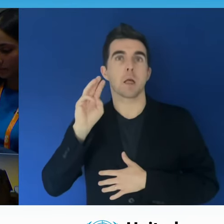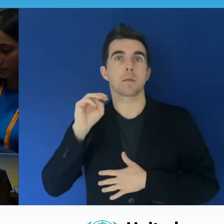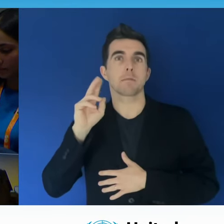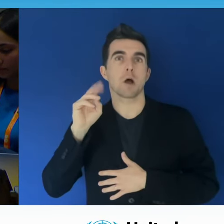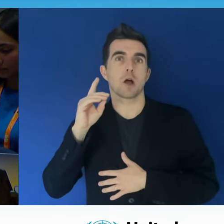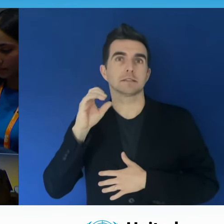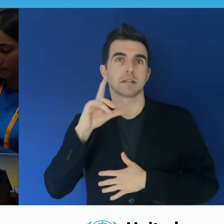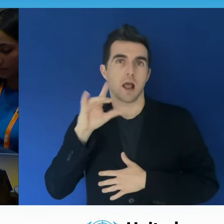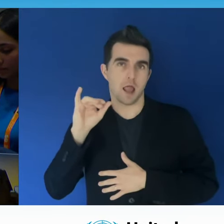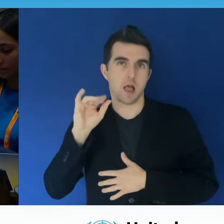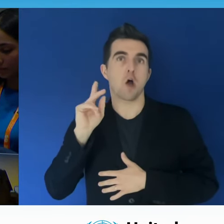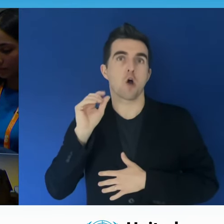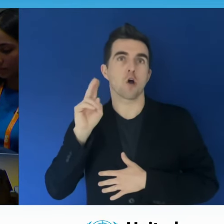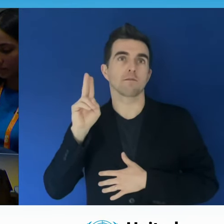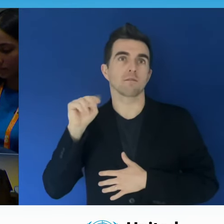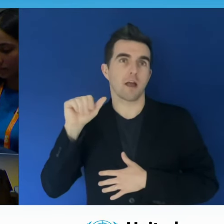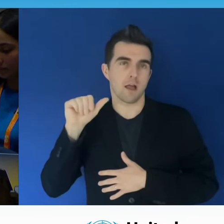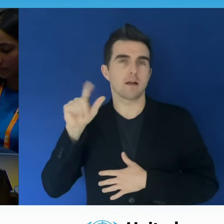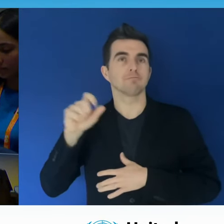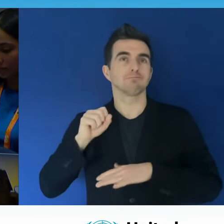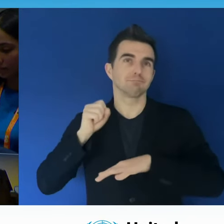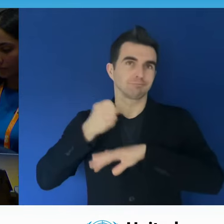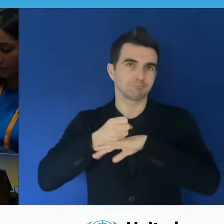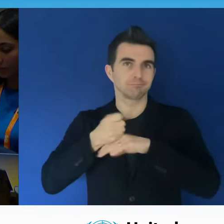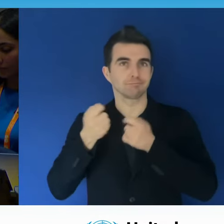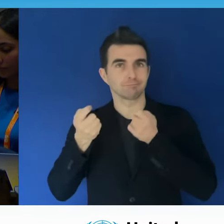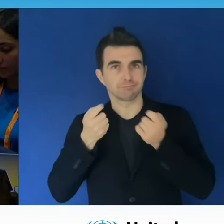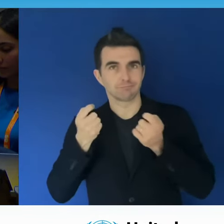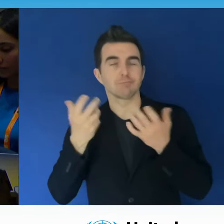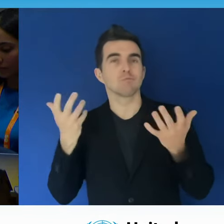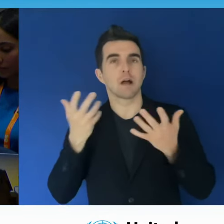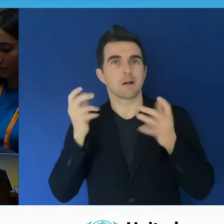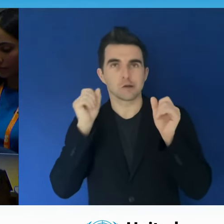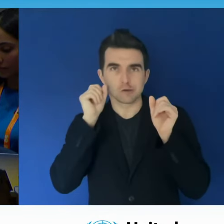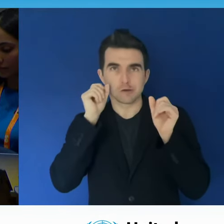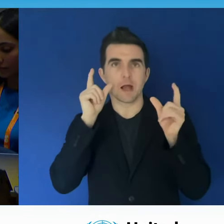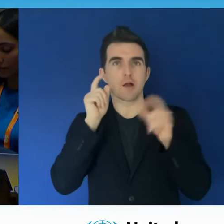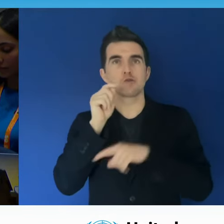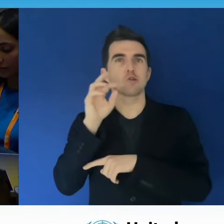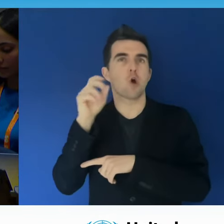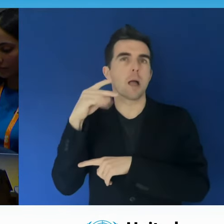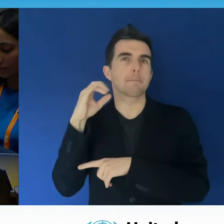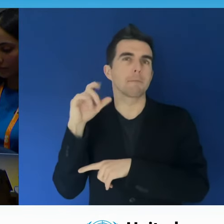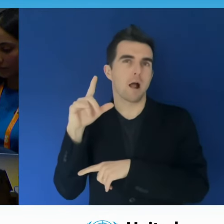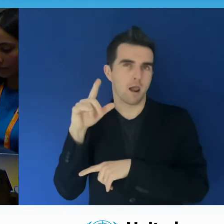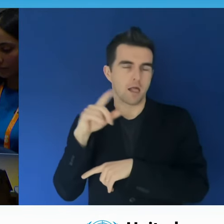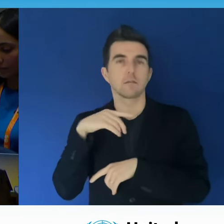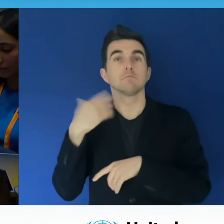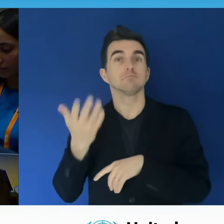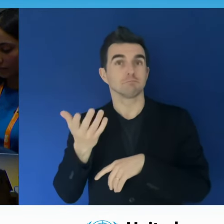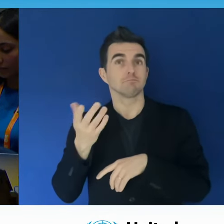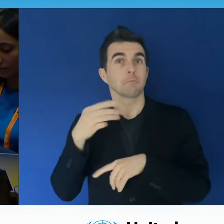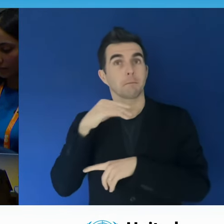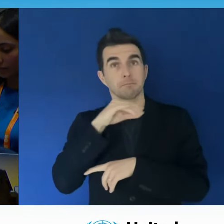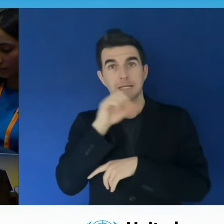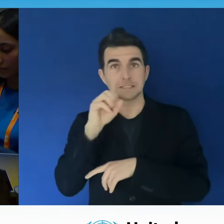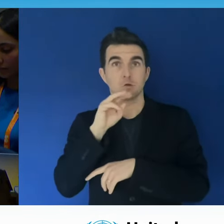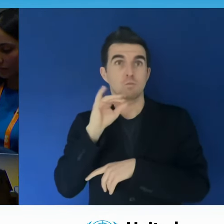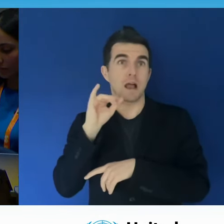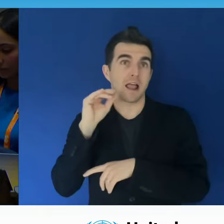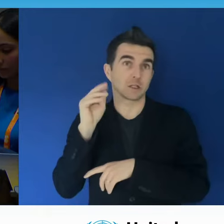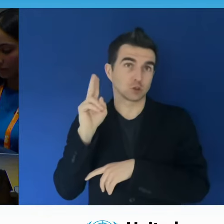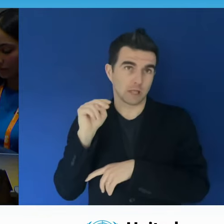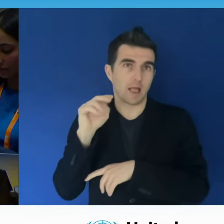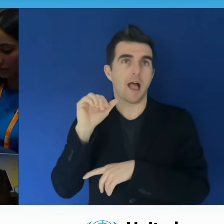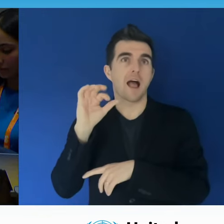Mwinjina Chinga, member of the African Youth Commission and of the Commonwealth Youth Human Rights and Democracy Network.